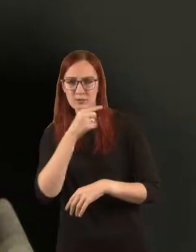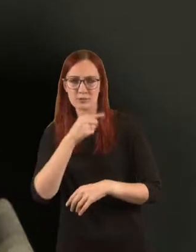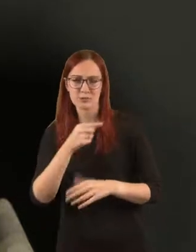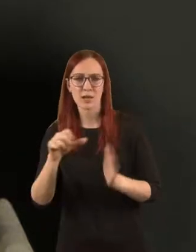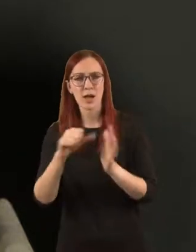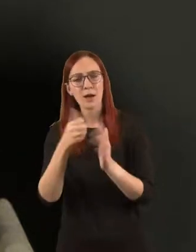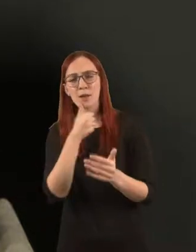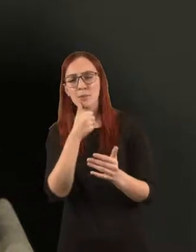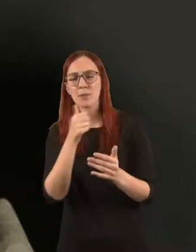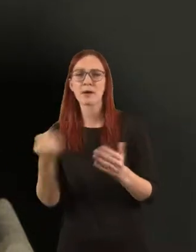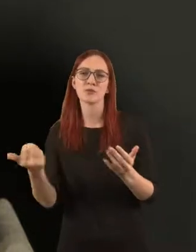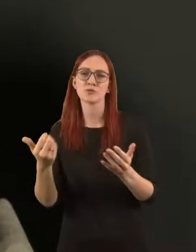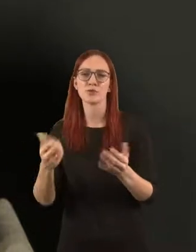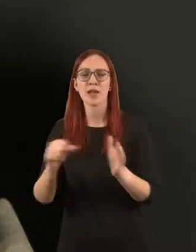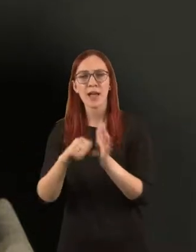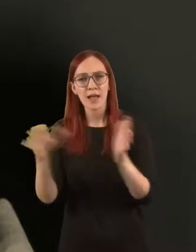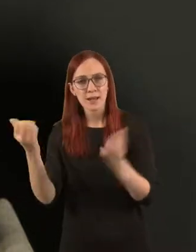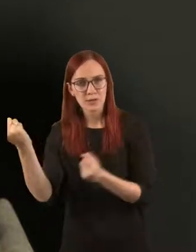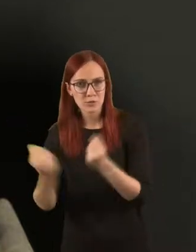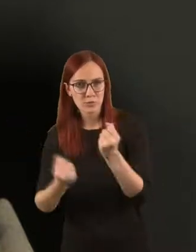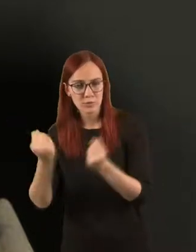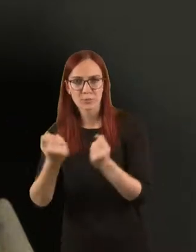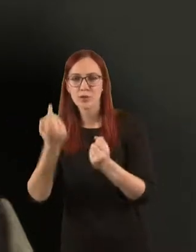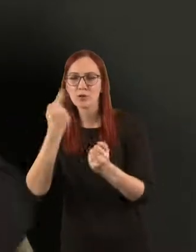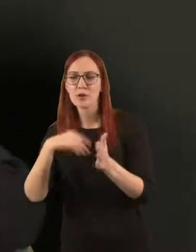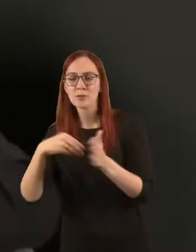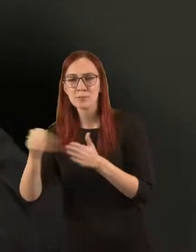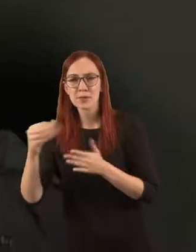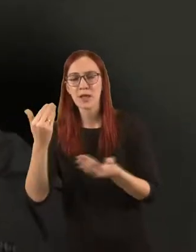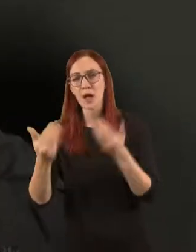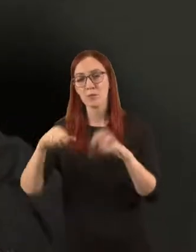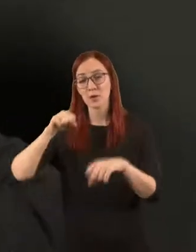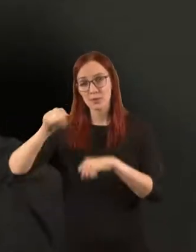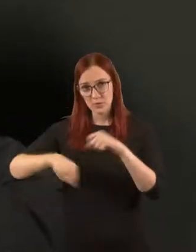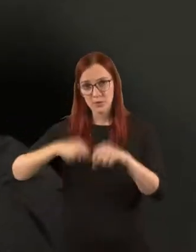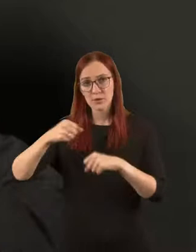or a electric